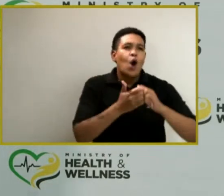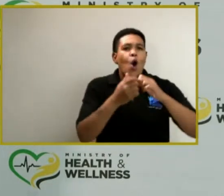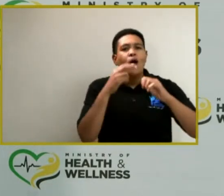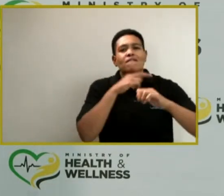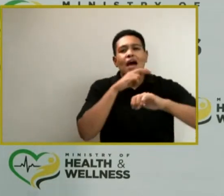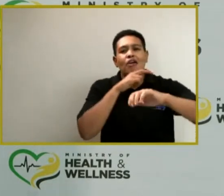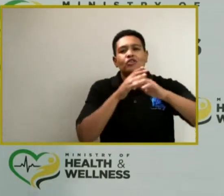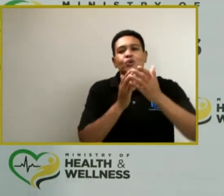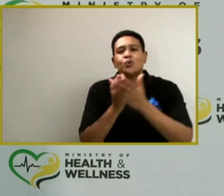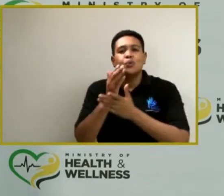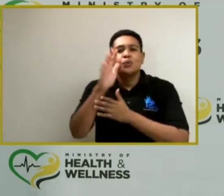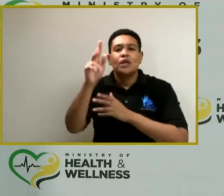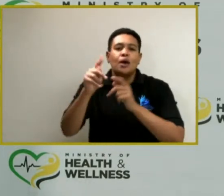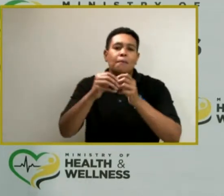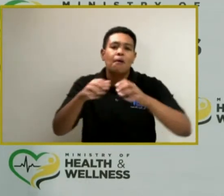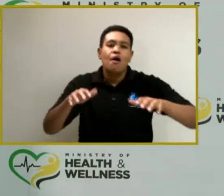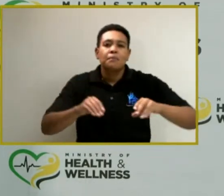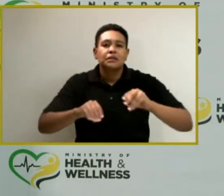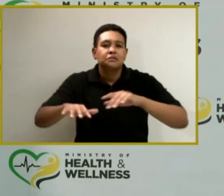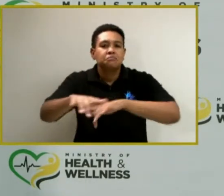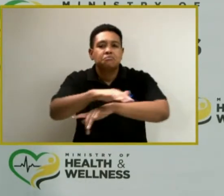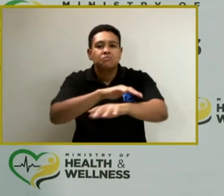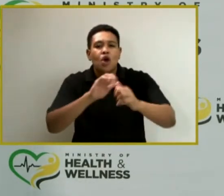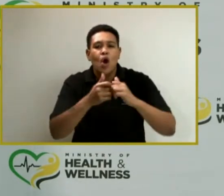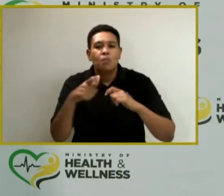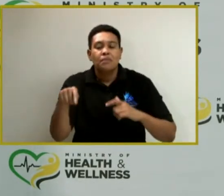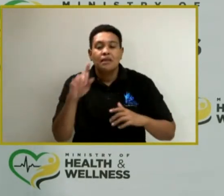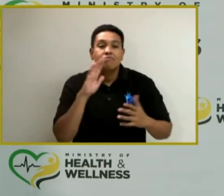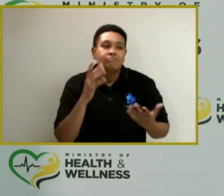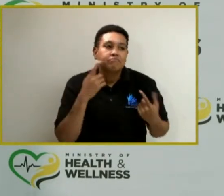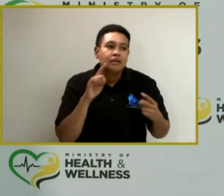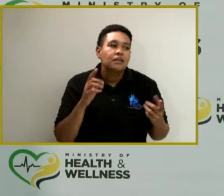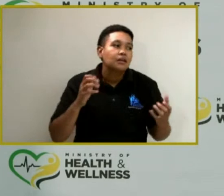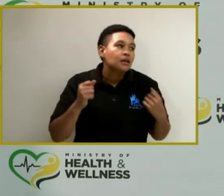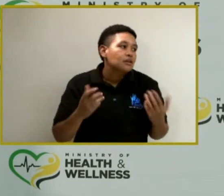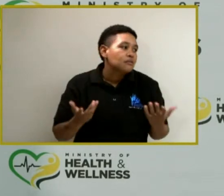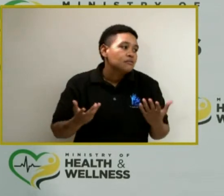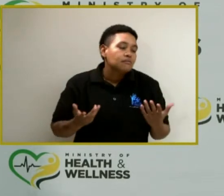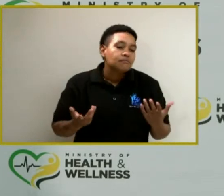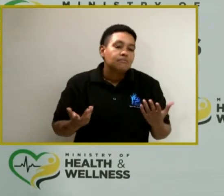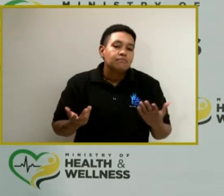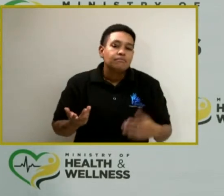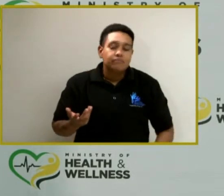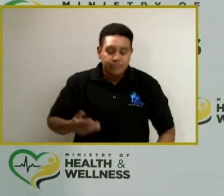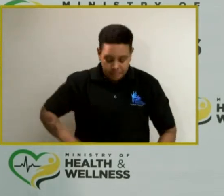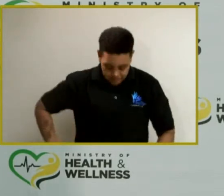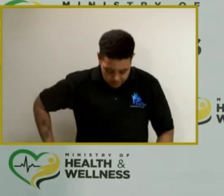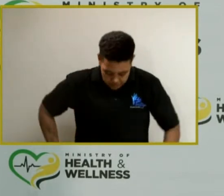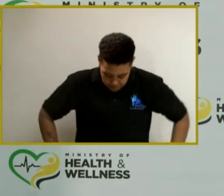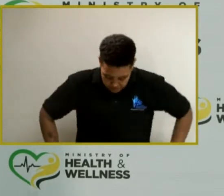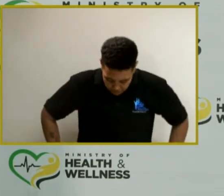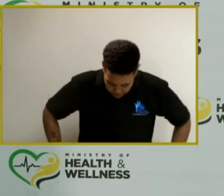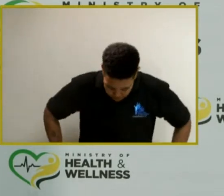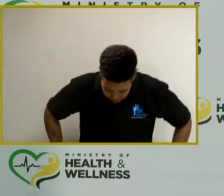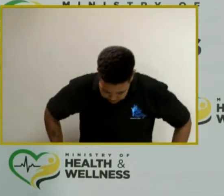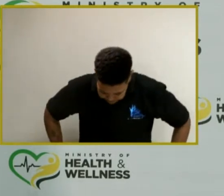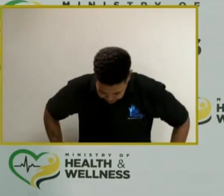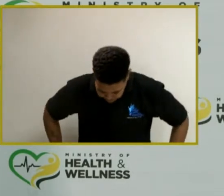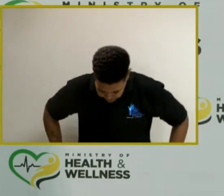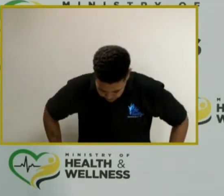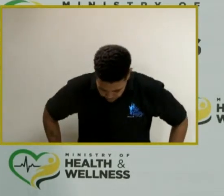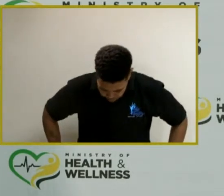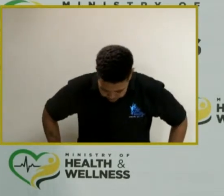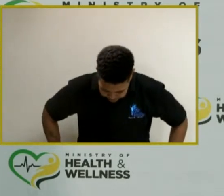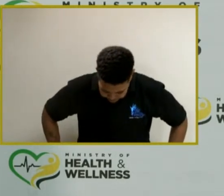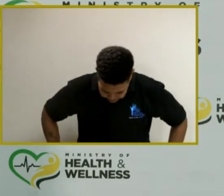has passed through their population, where they have gotten a more improved chance